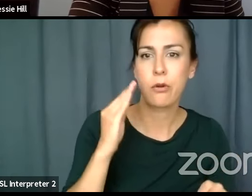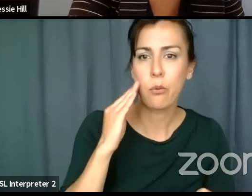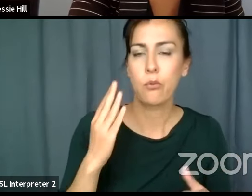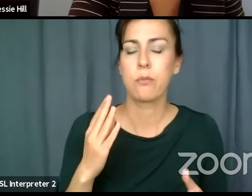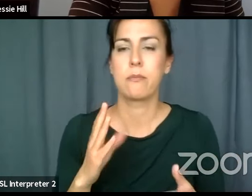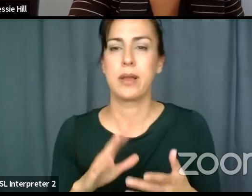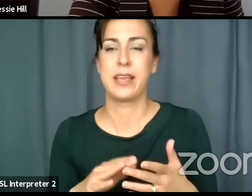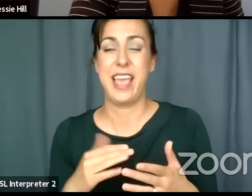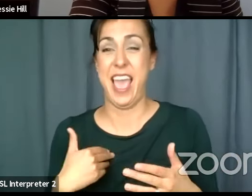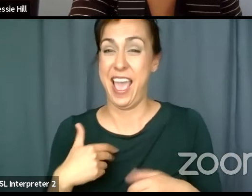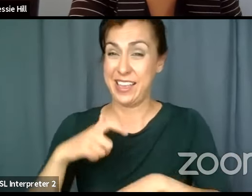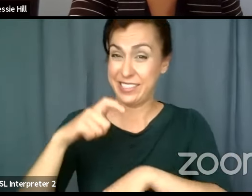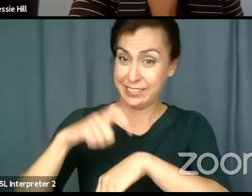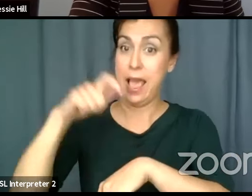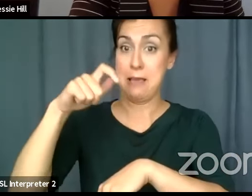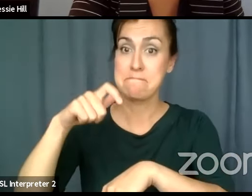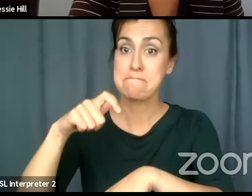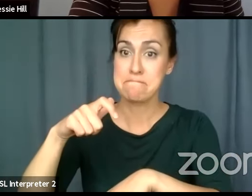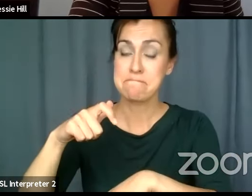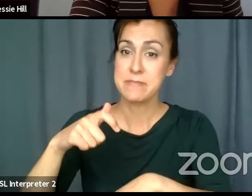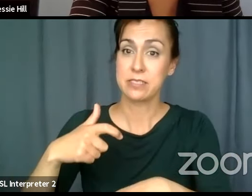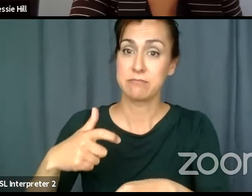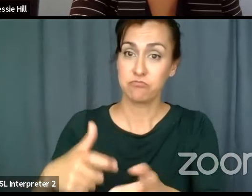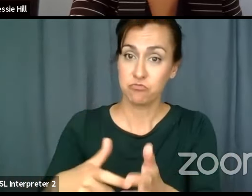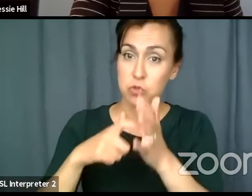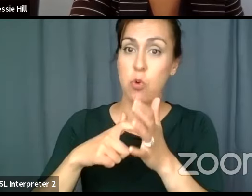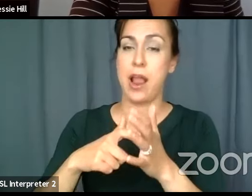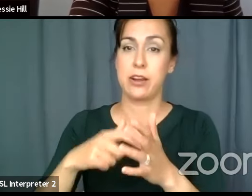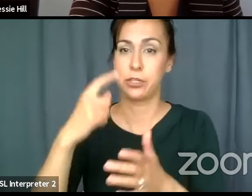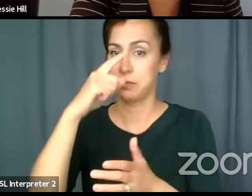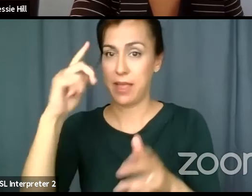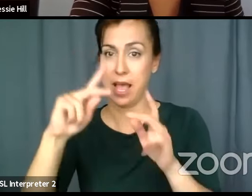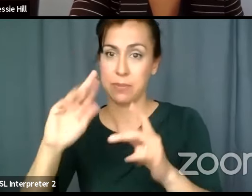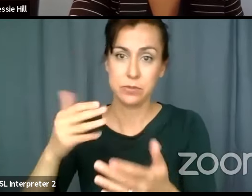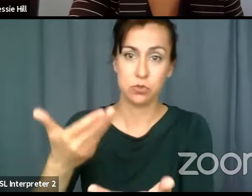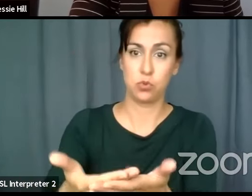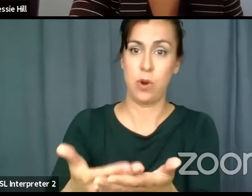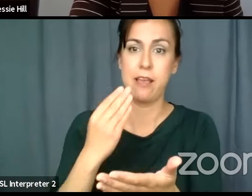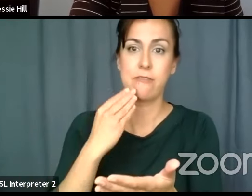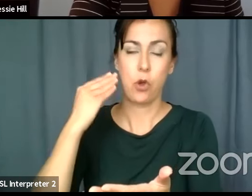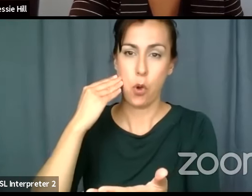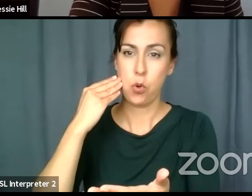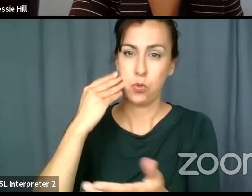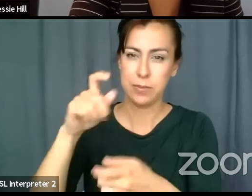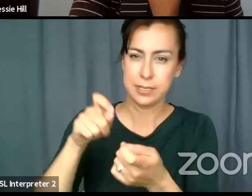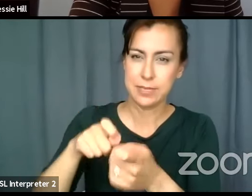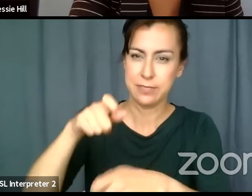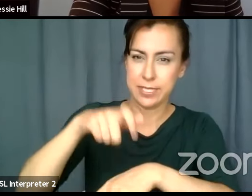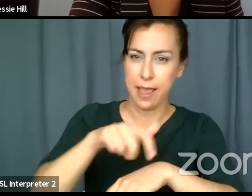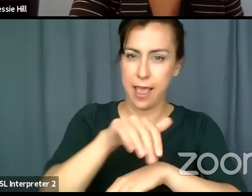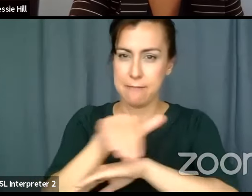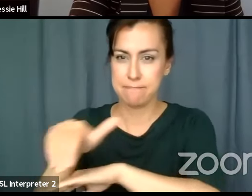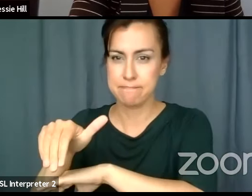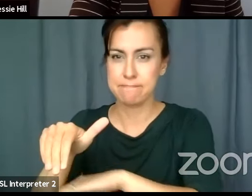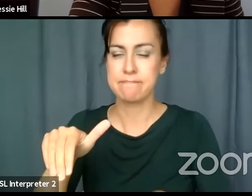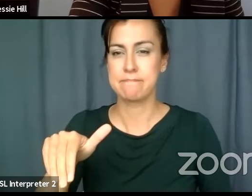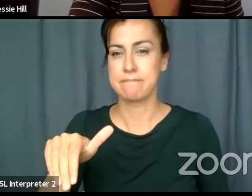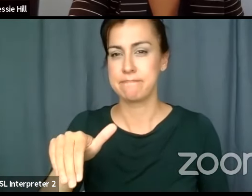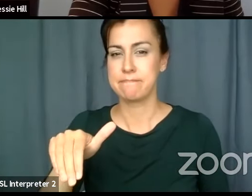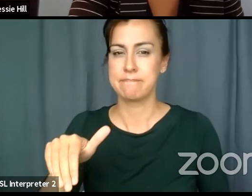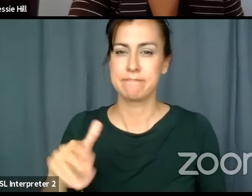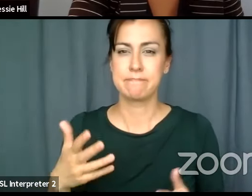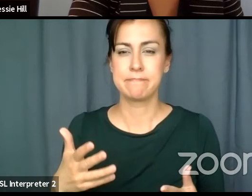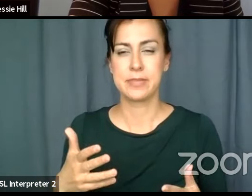that restricted Blacks from being out certain times of the night, and especially without their quote